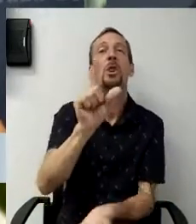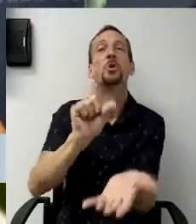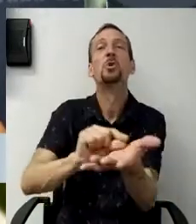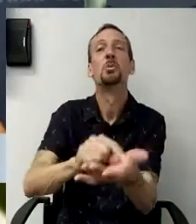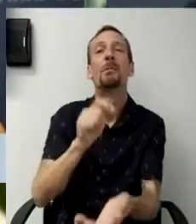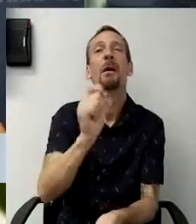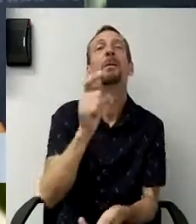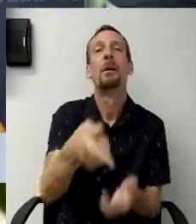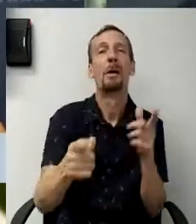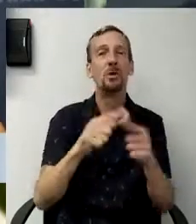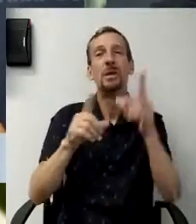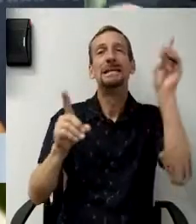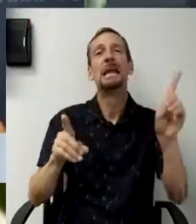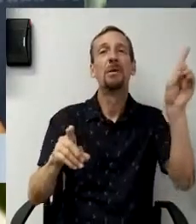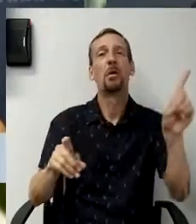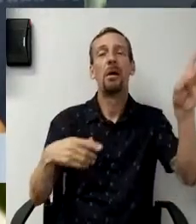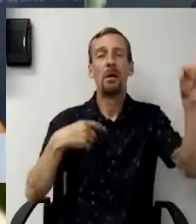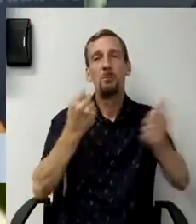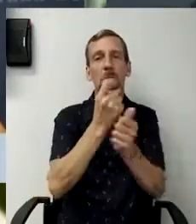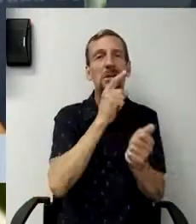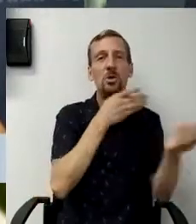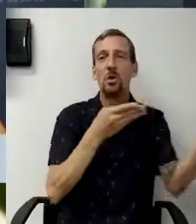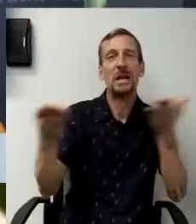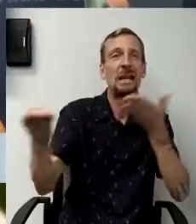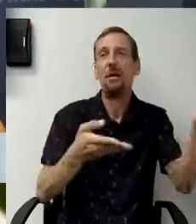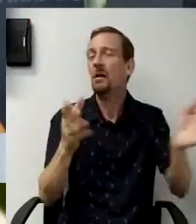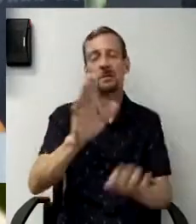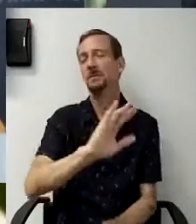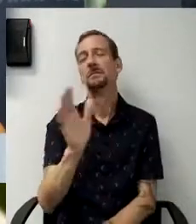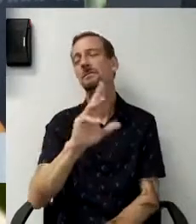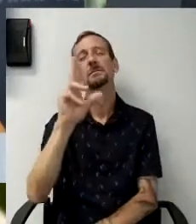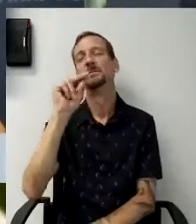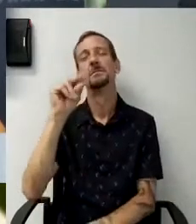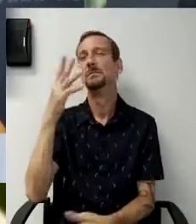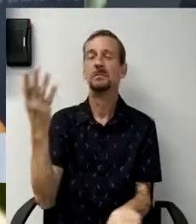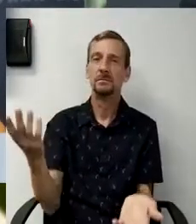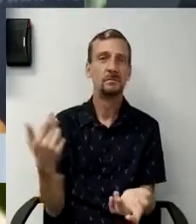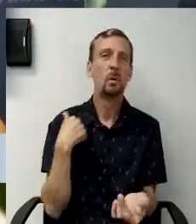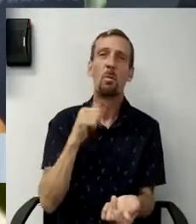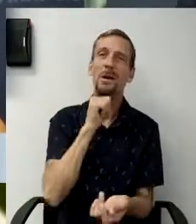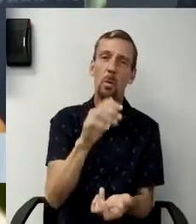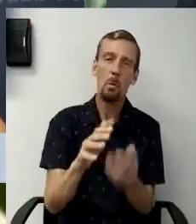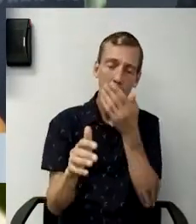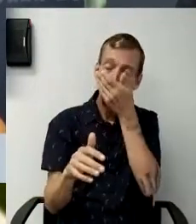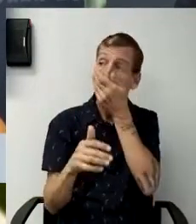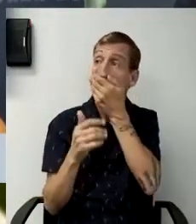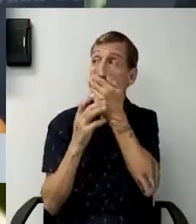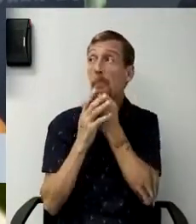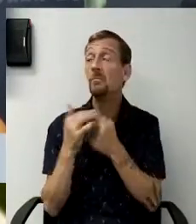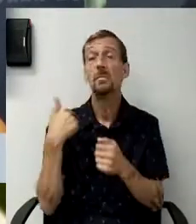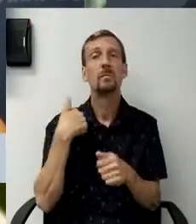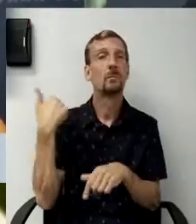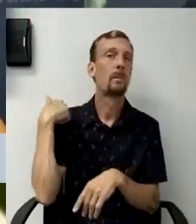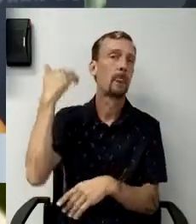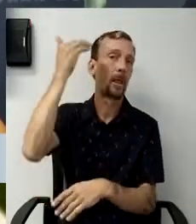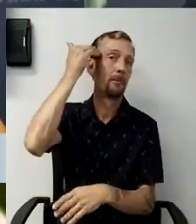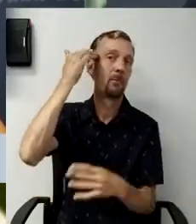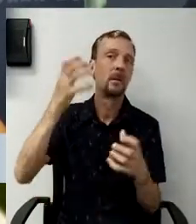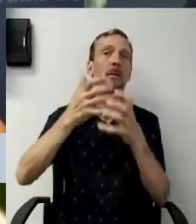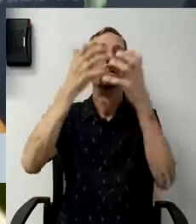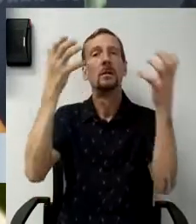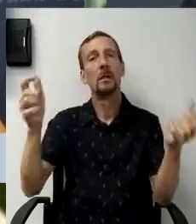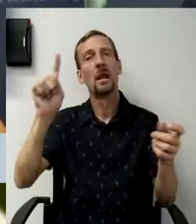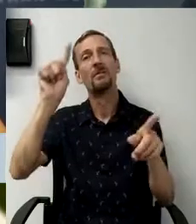newspaper. We do our best to deliver it to you, but yeah, Right. and I know we all know there's incredible